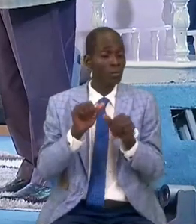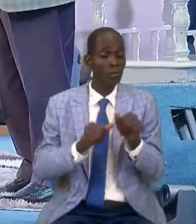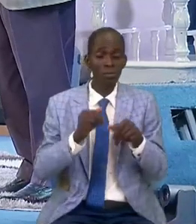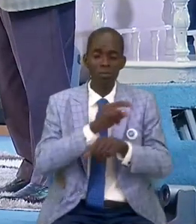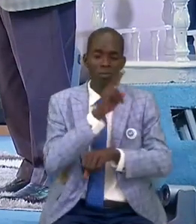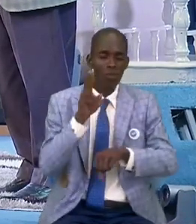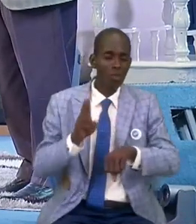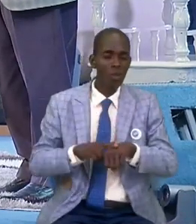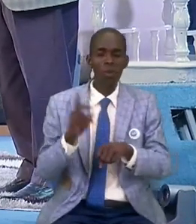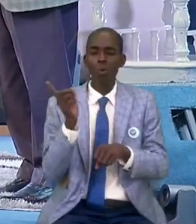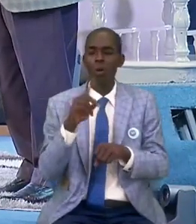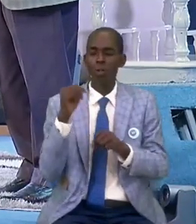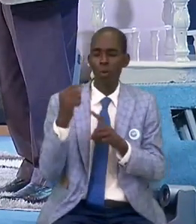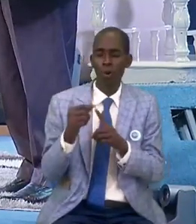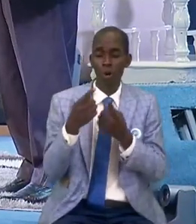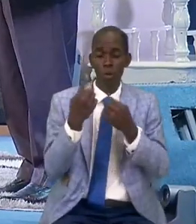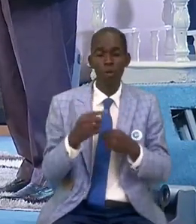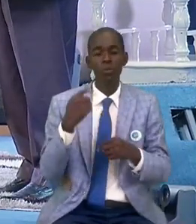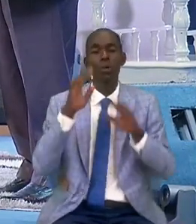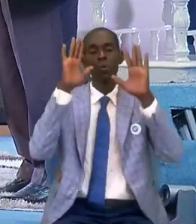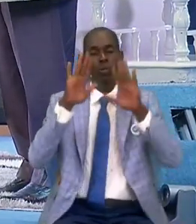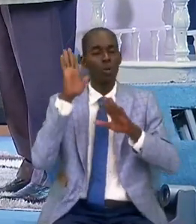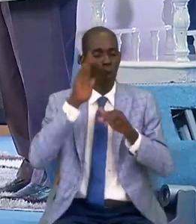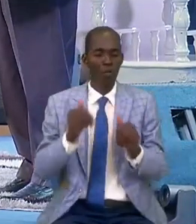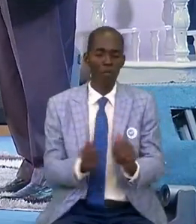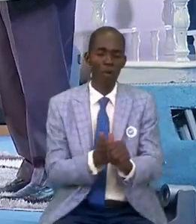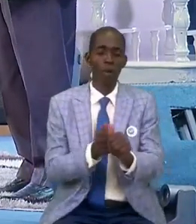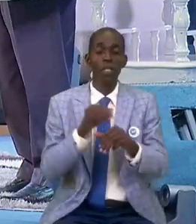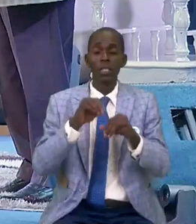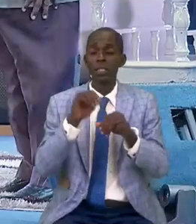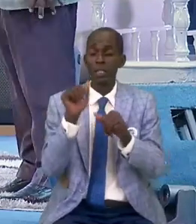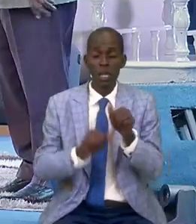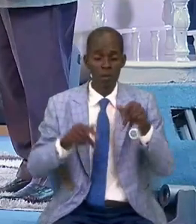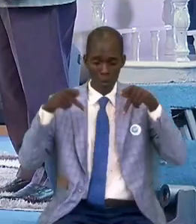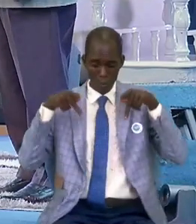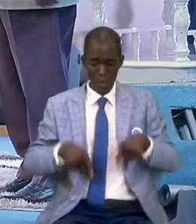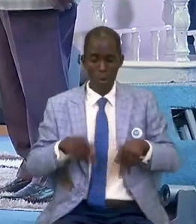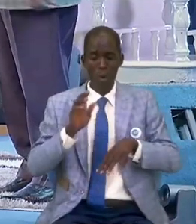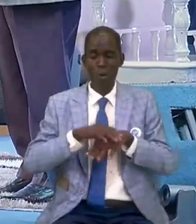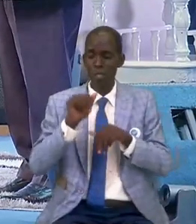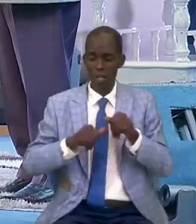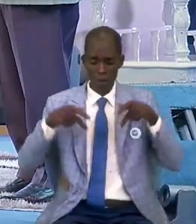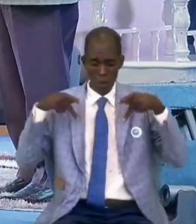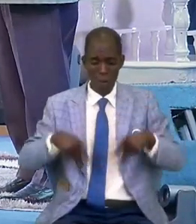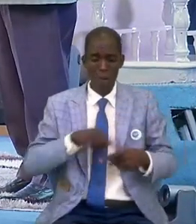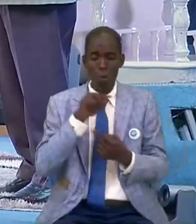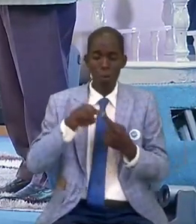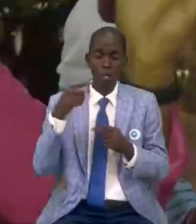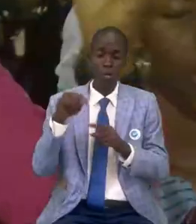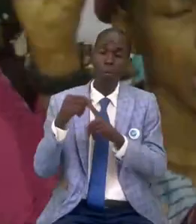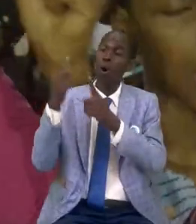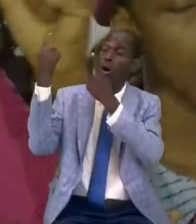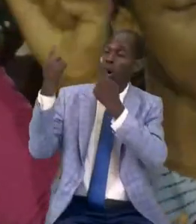every person, on every person where the word comes, your wonders will follow tonight in